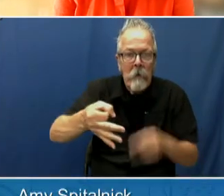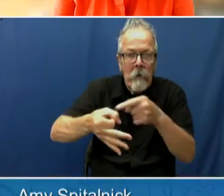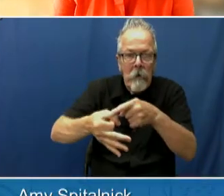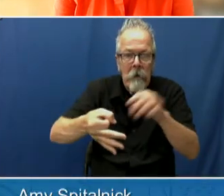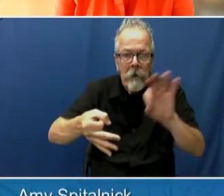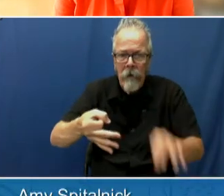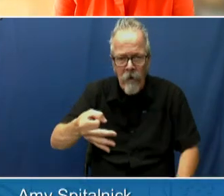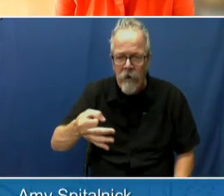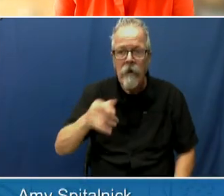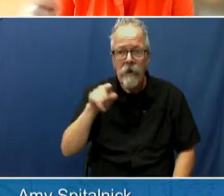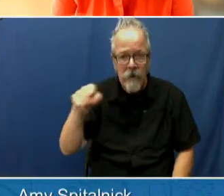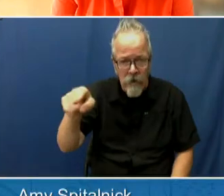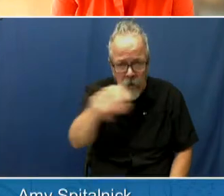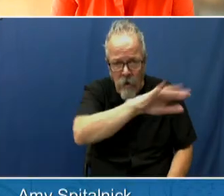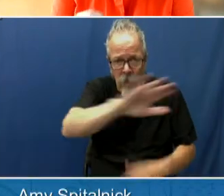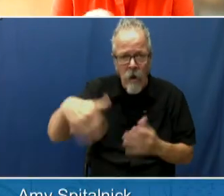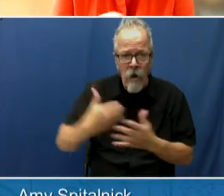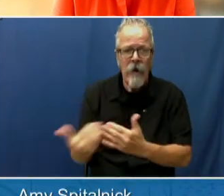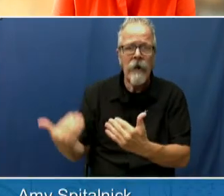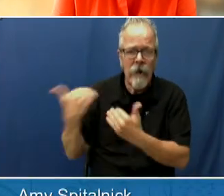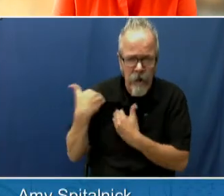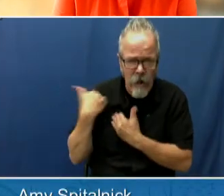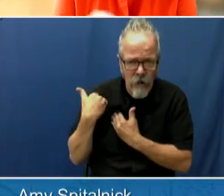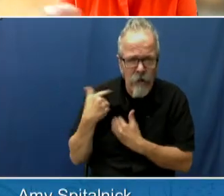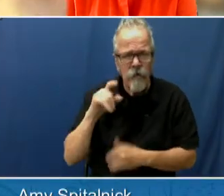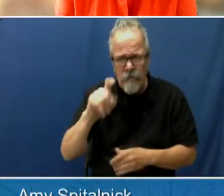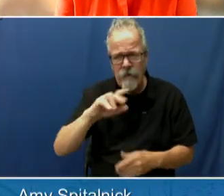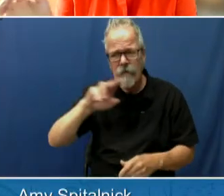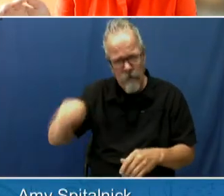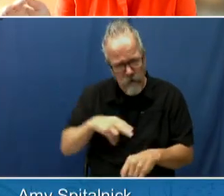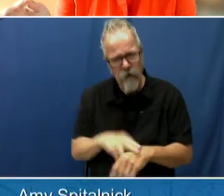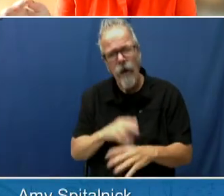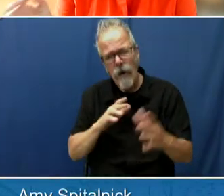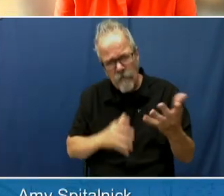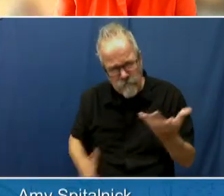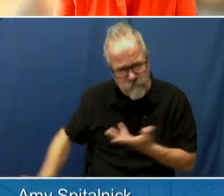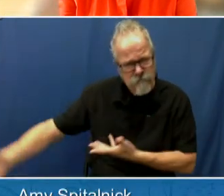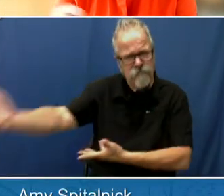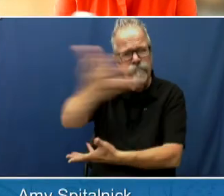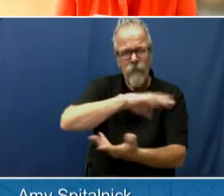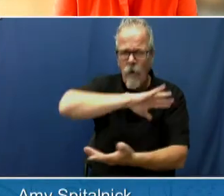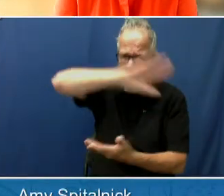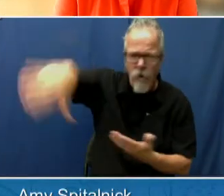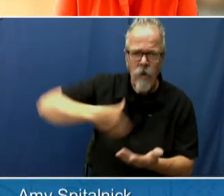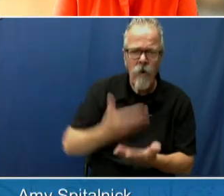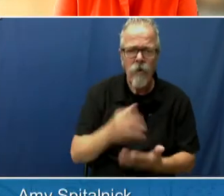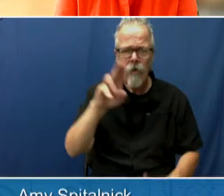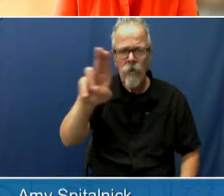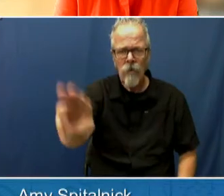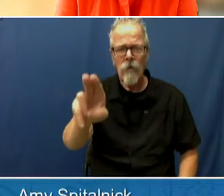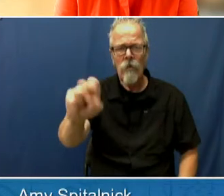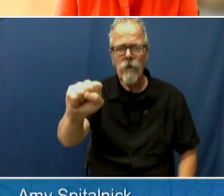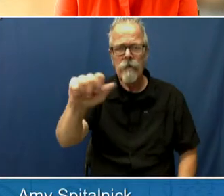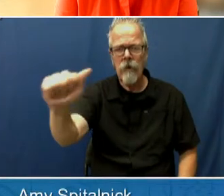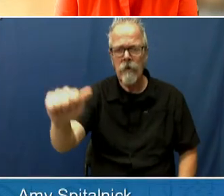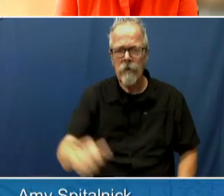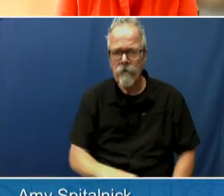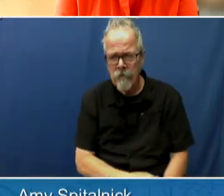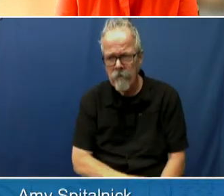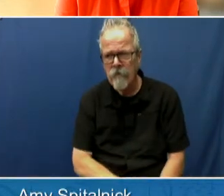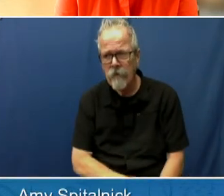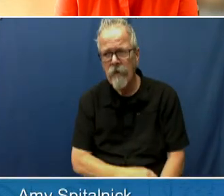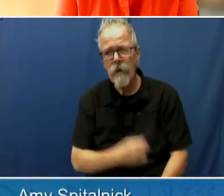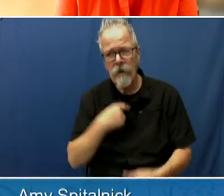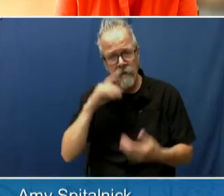national approach to counter this national threat. It also requires us to be clear-eyed about this threat, not creating false